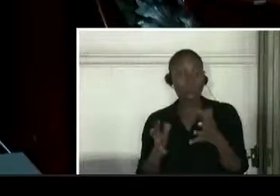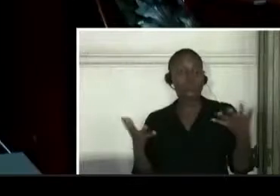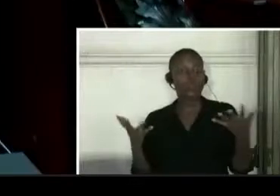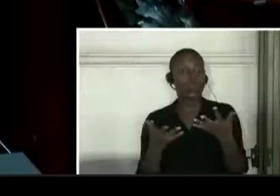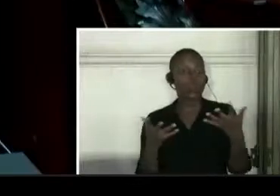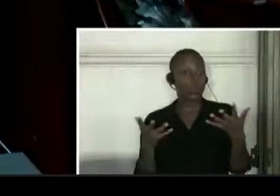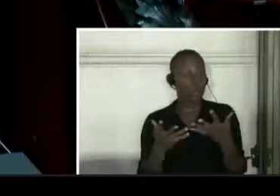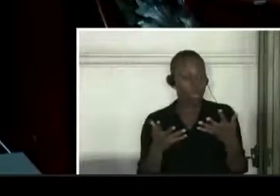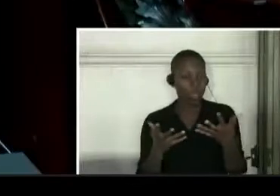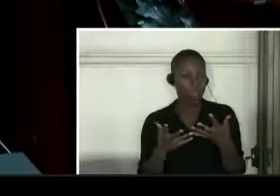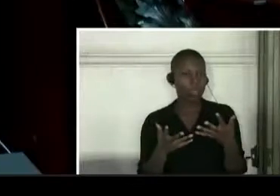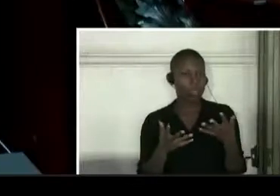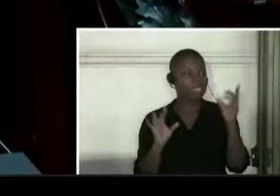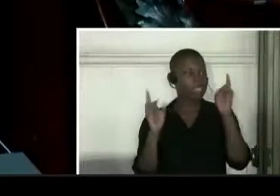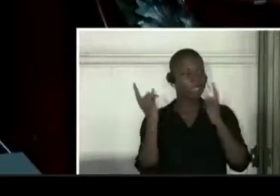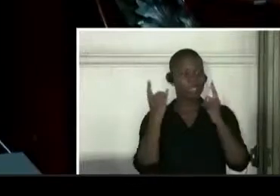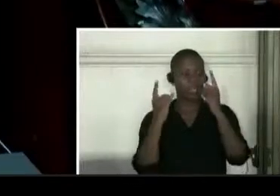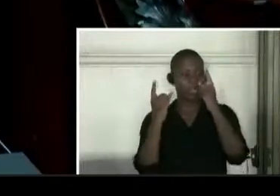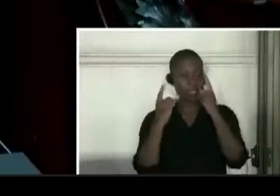with